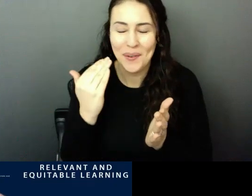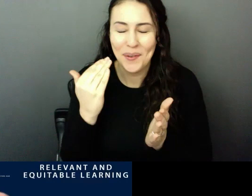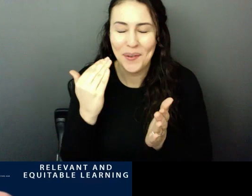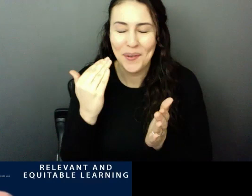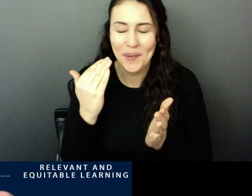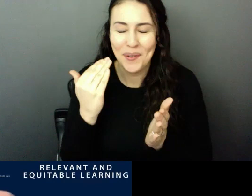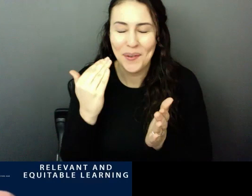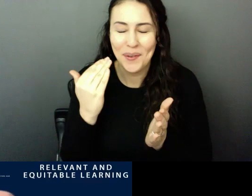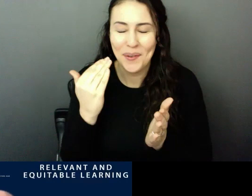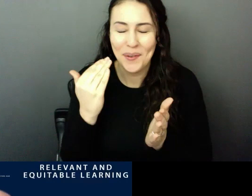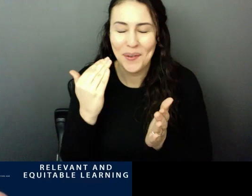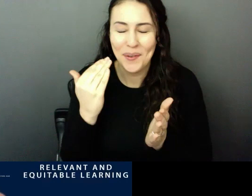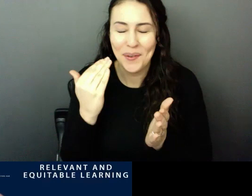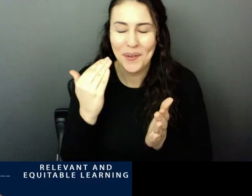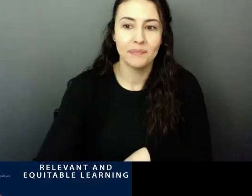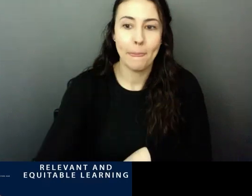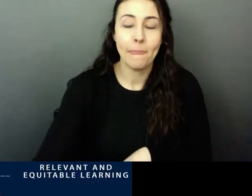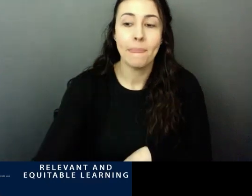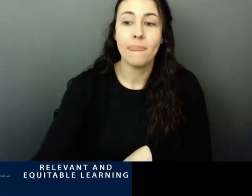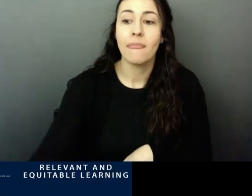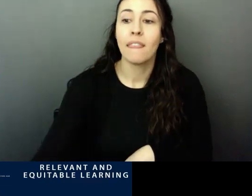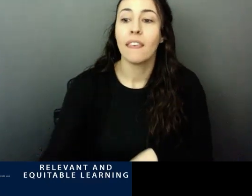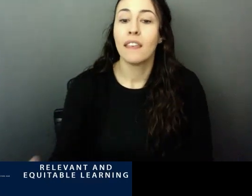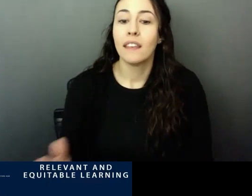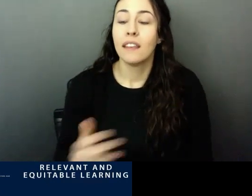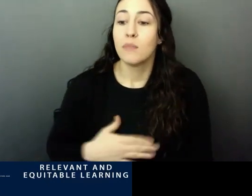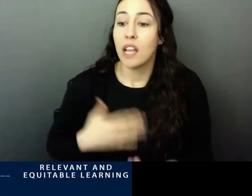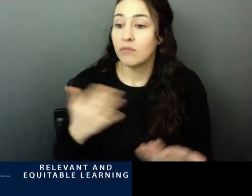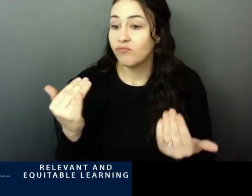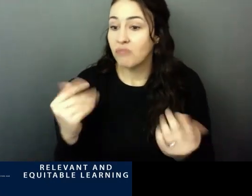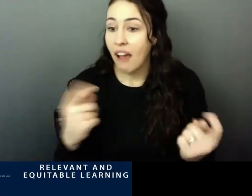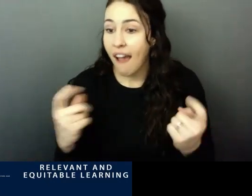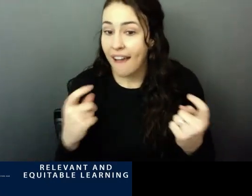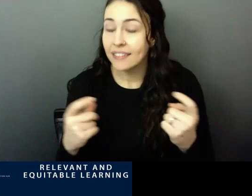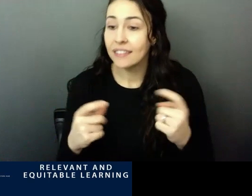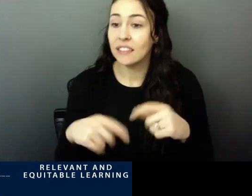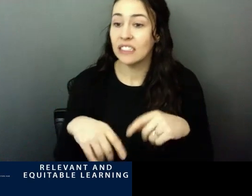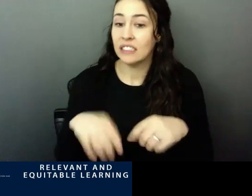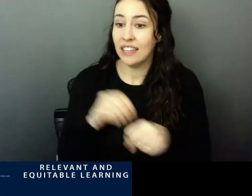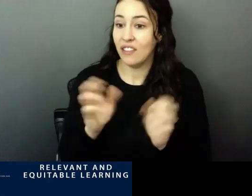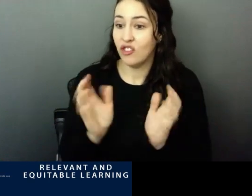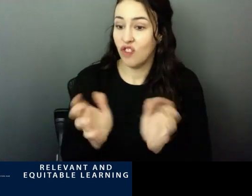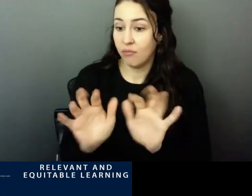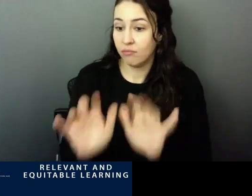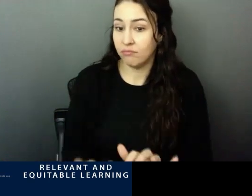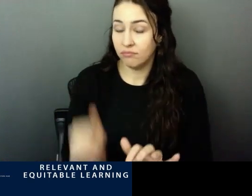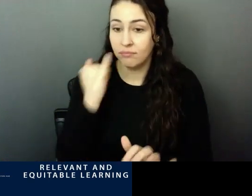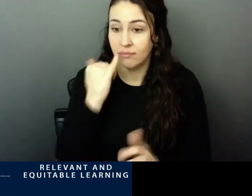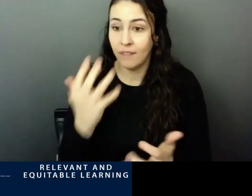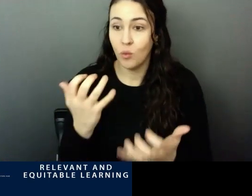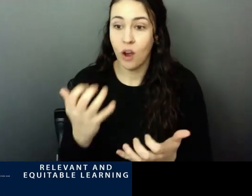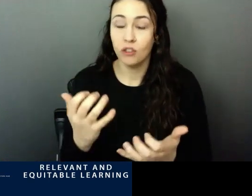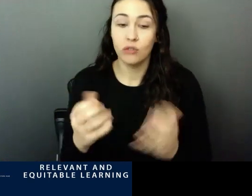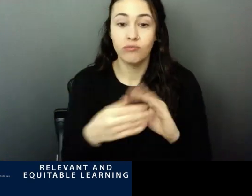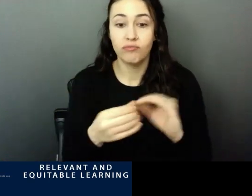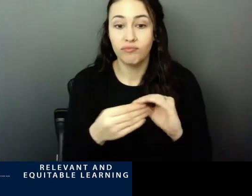the audience, please don't hesitate to ask questions in the chat. And if you really wish to speak, we'll be happy to bring you on board